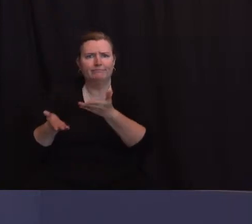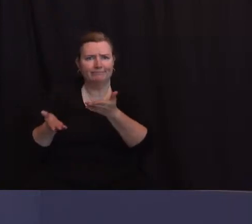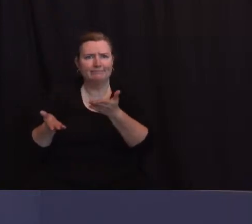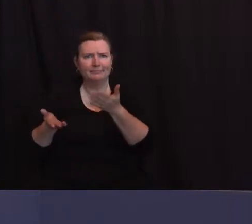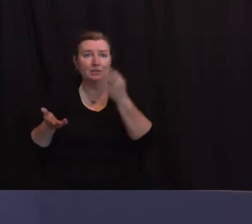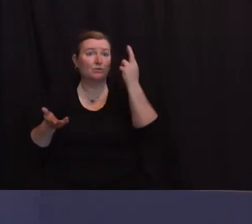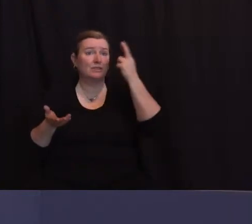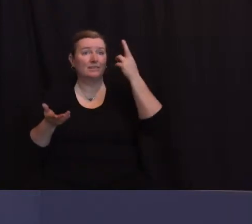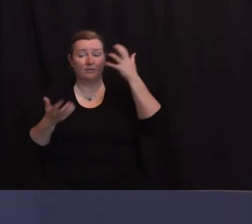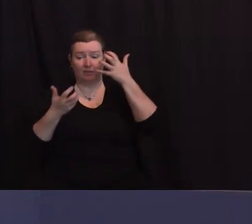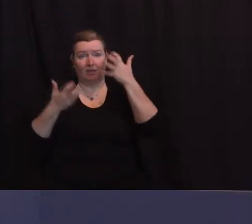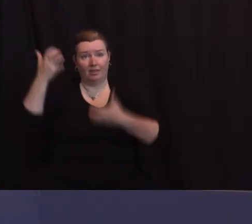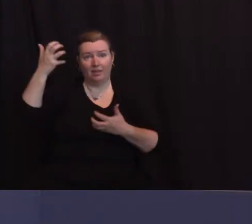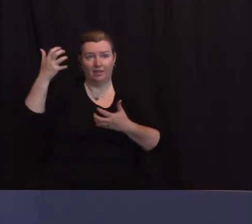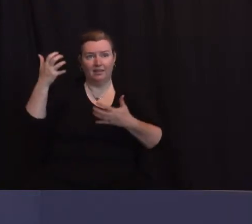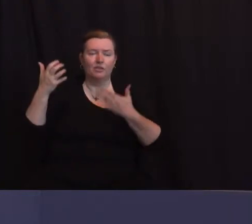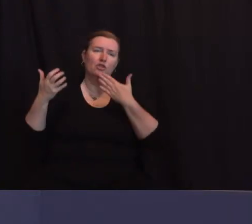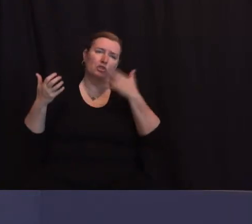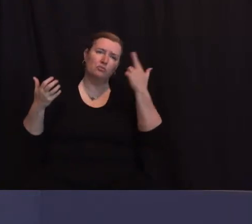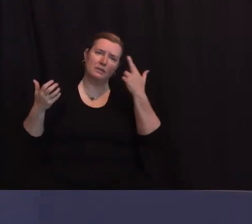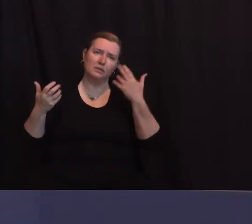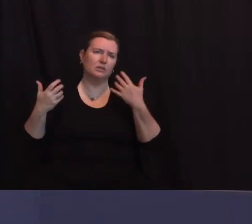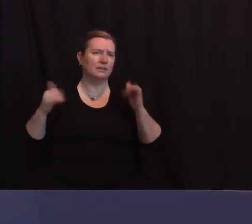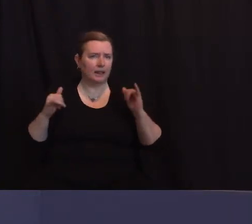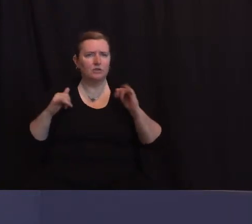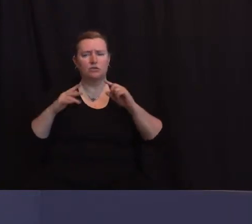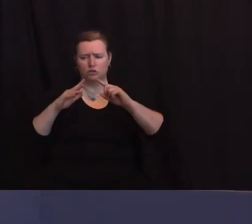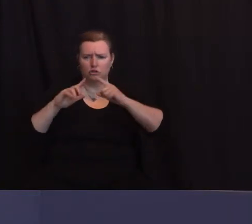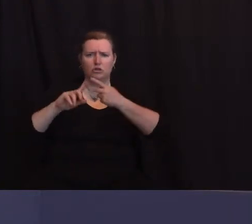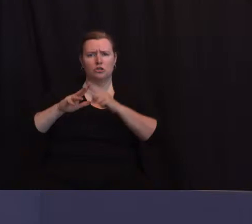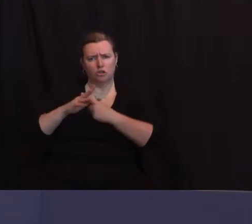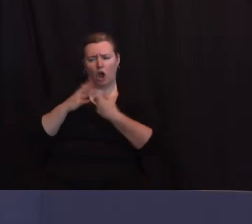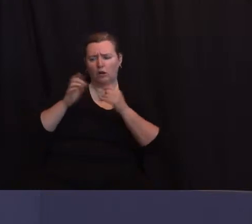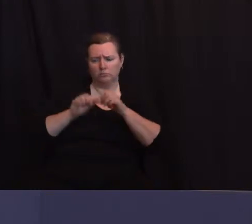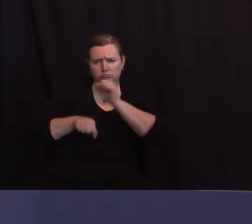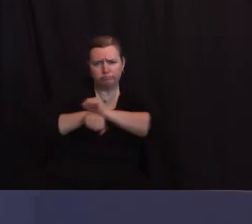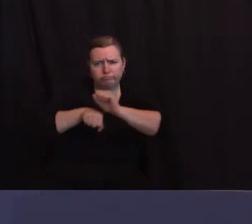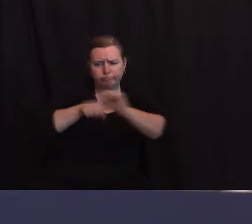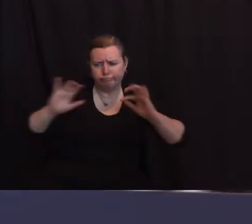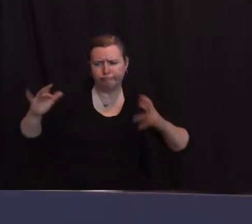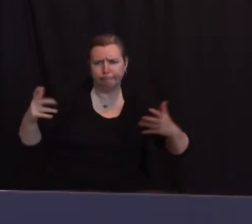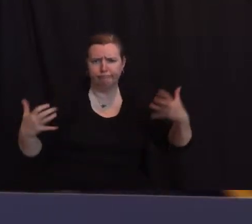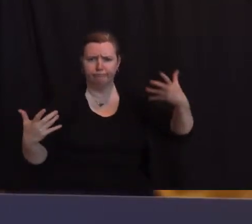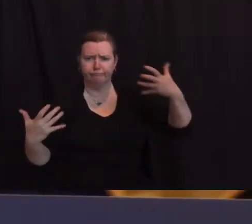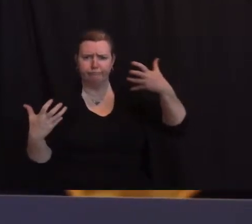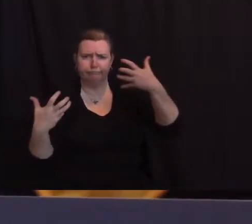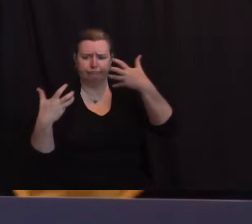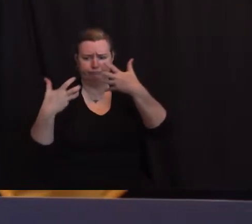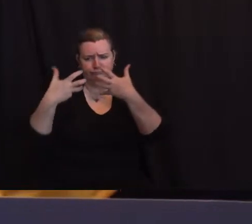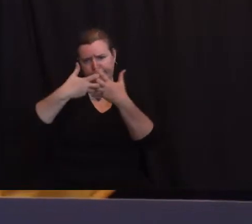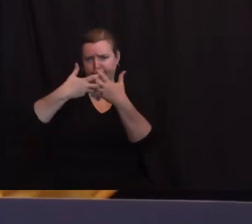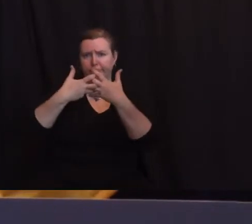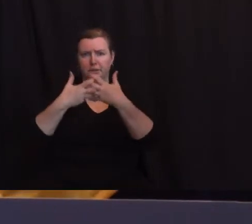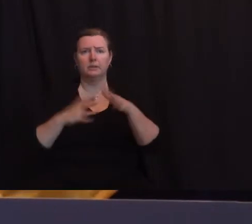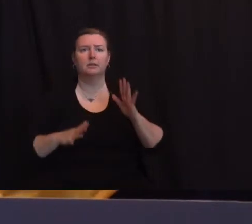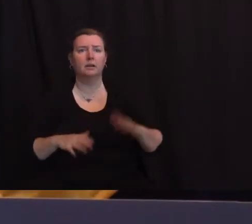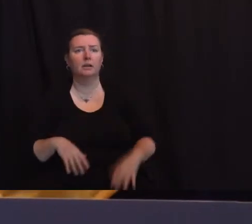We are close to reconciling all of it. Just back to the first question on